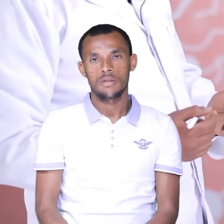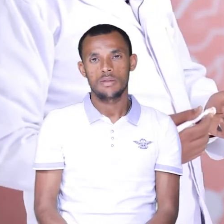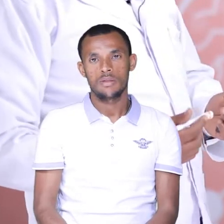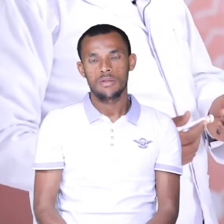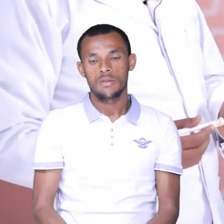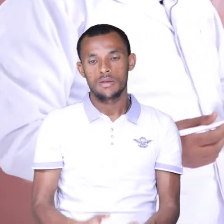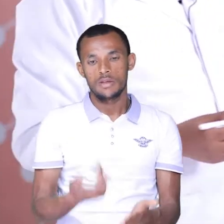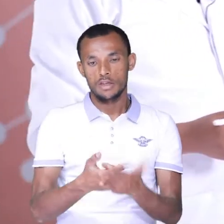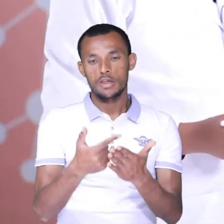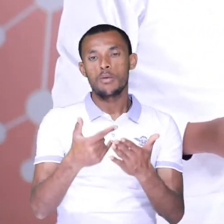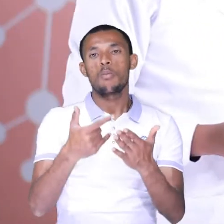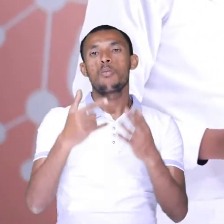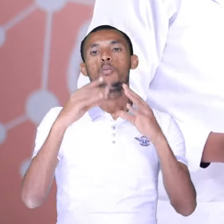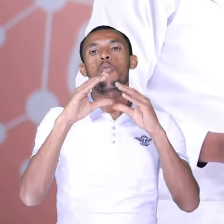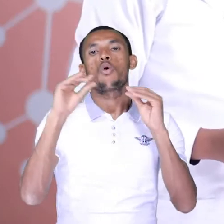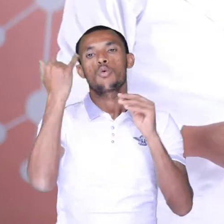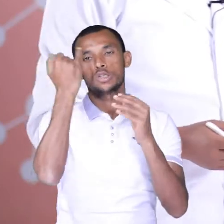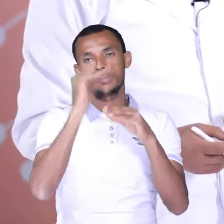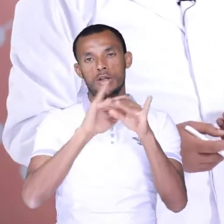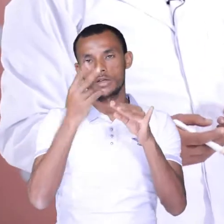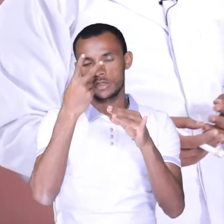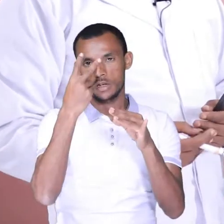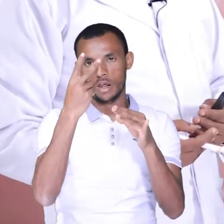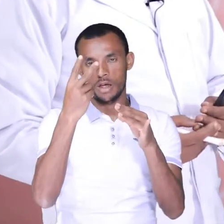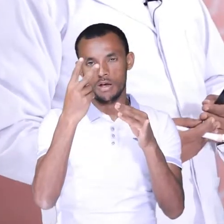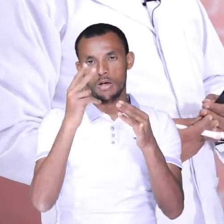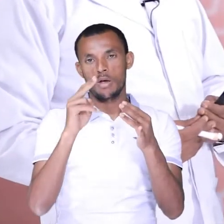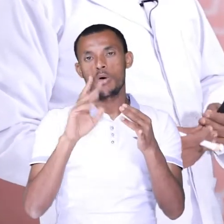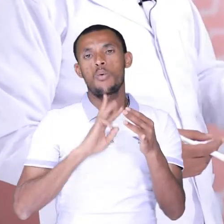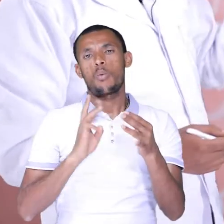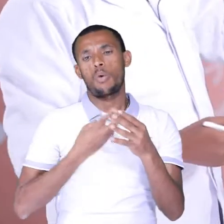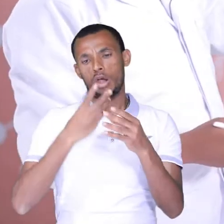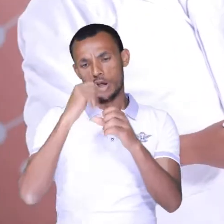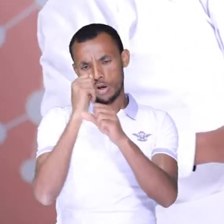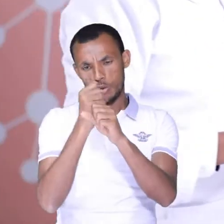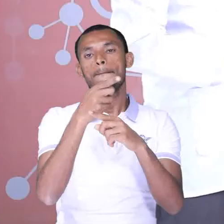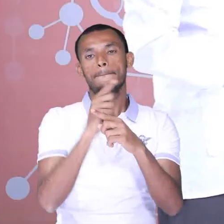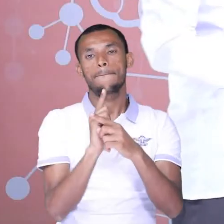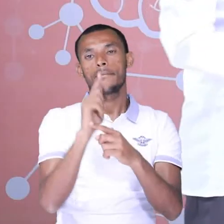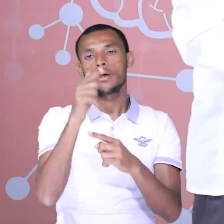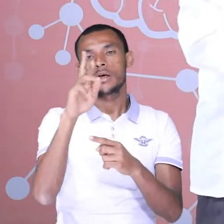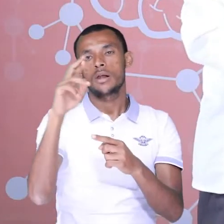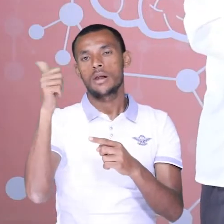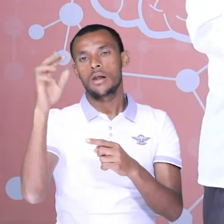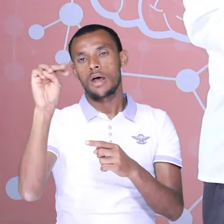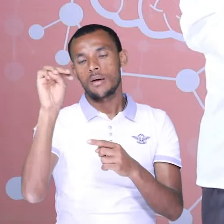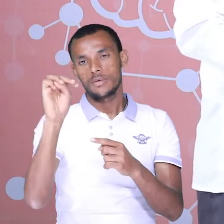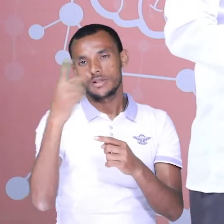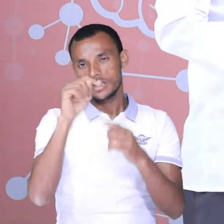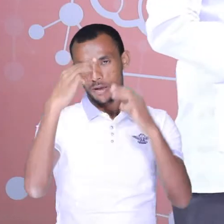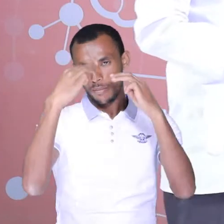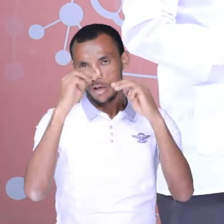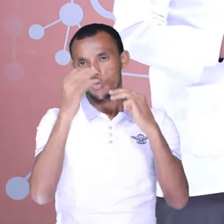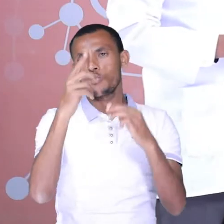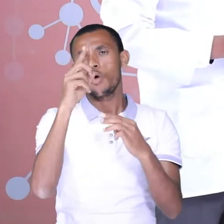So having the mole concept, we also try to calculate some calculation. The mass of 1 mole of